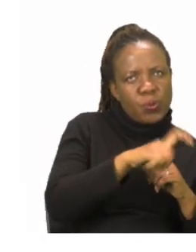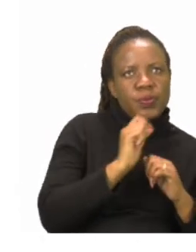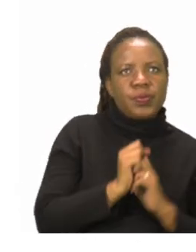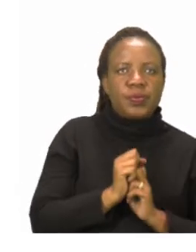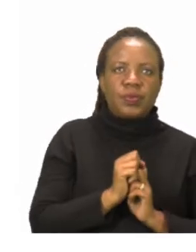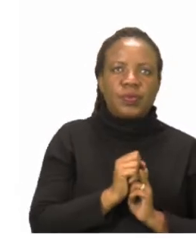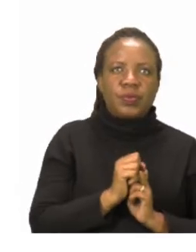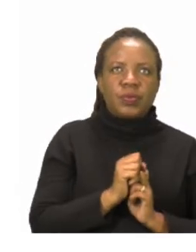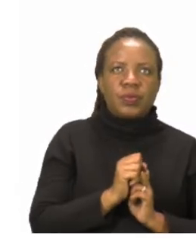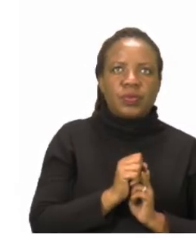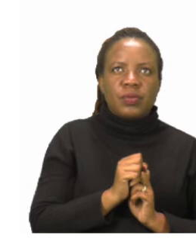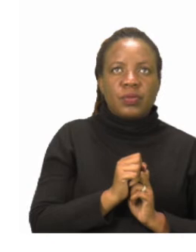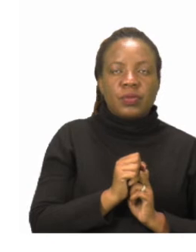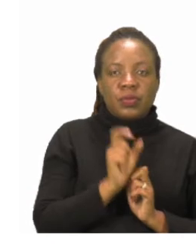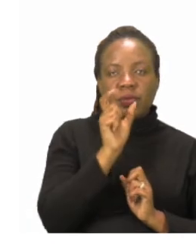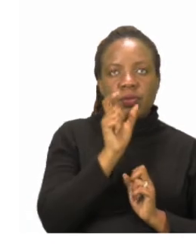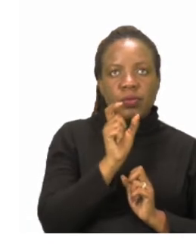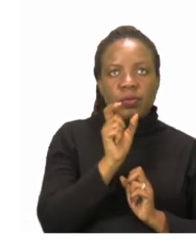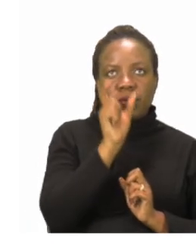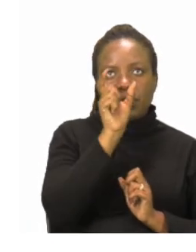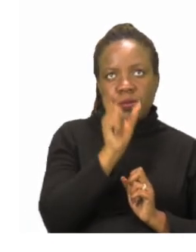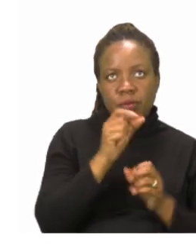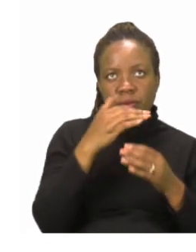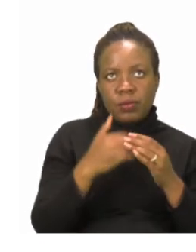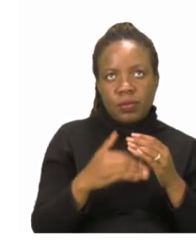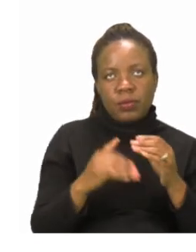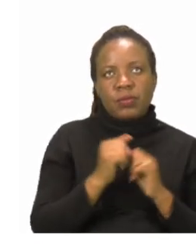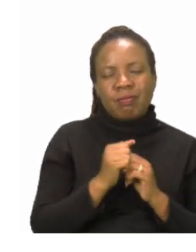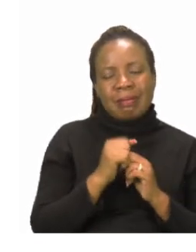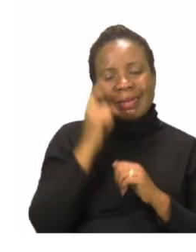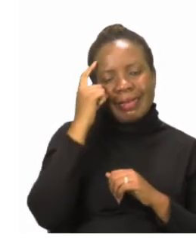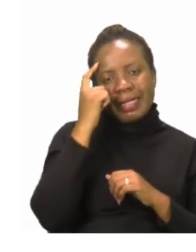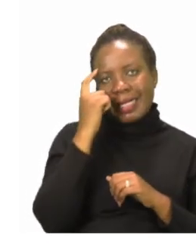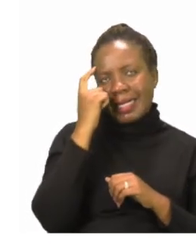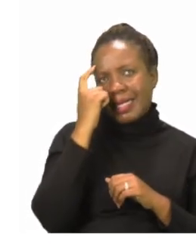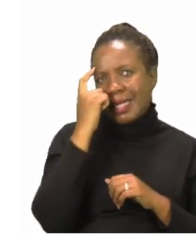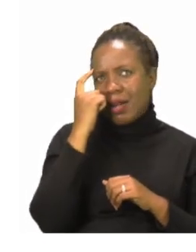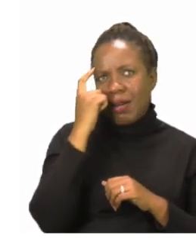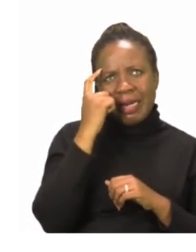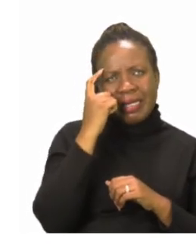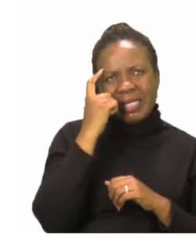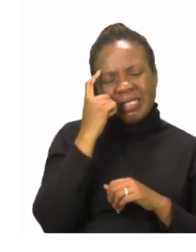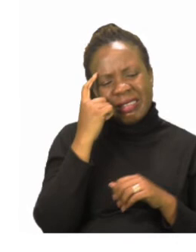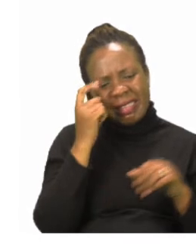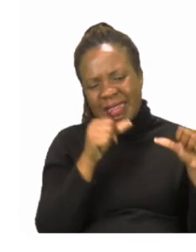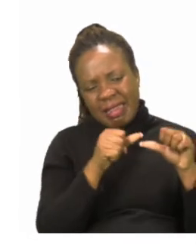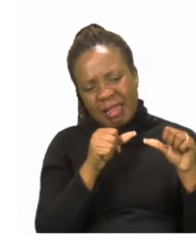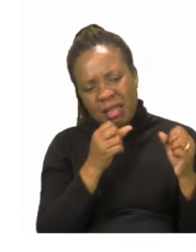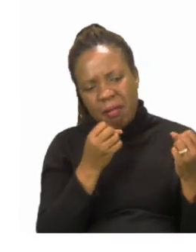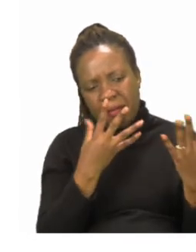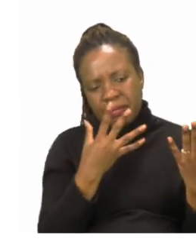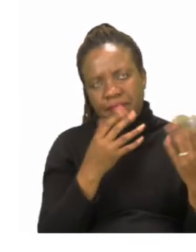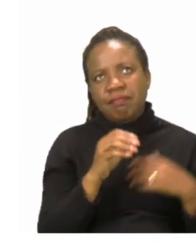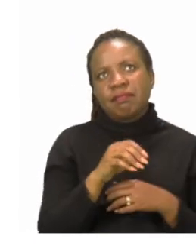see in the next column, it says estimated length on top. Okay,